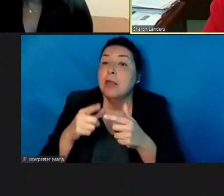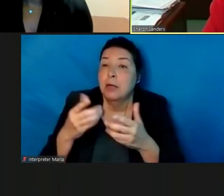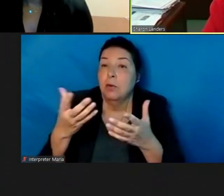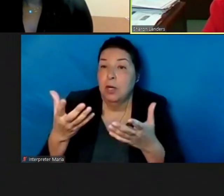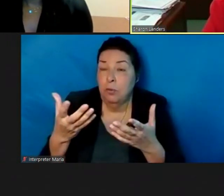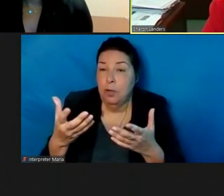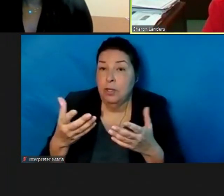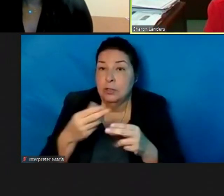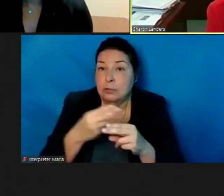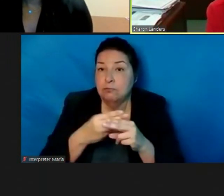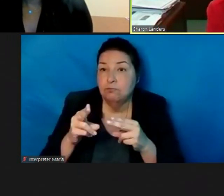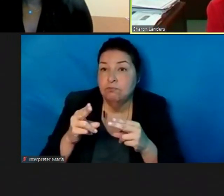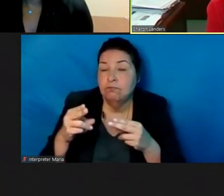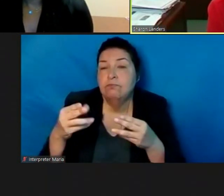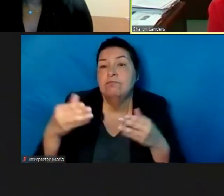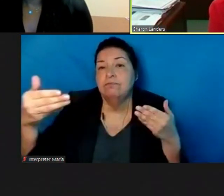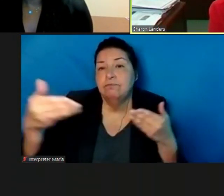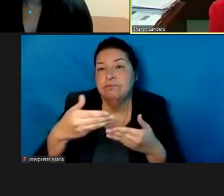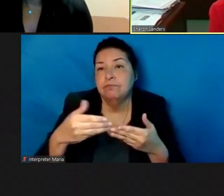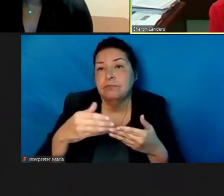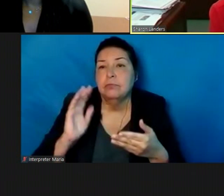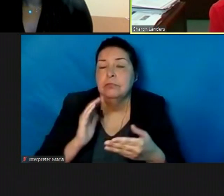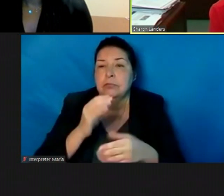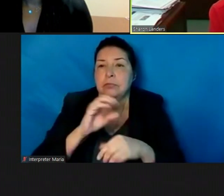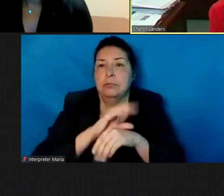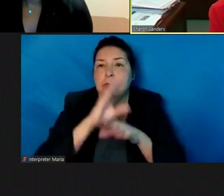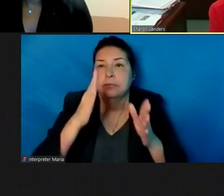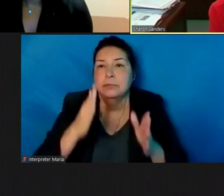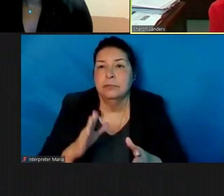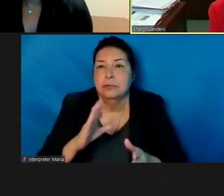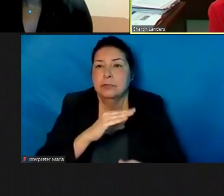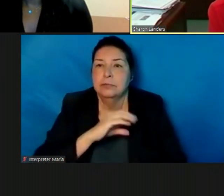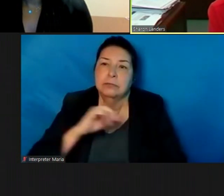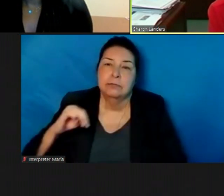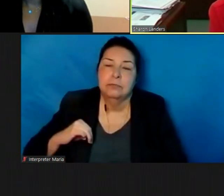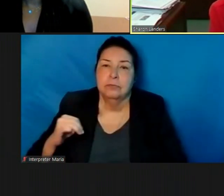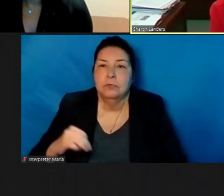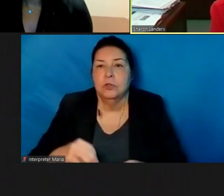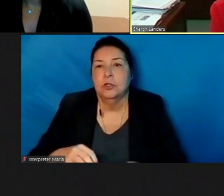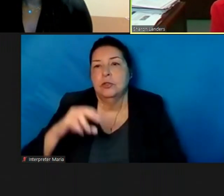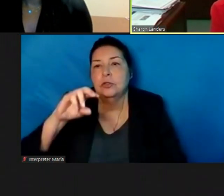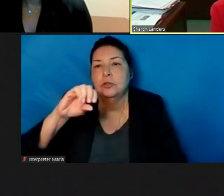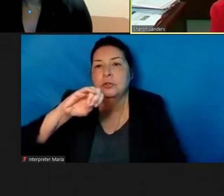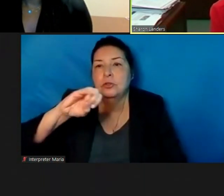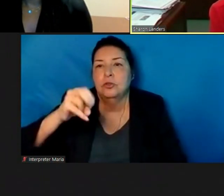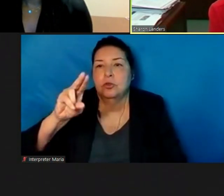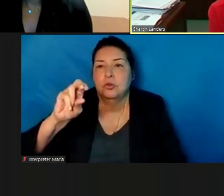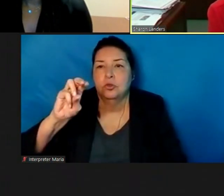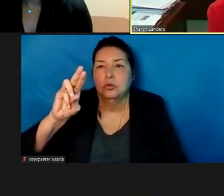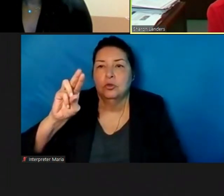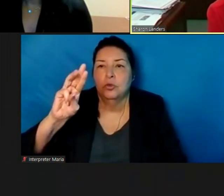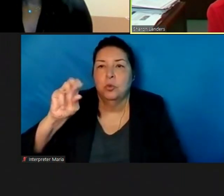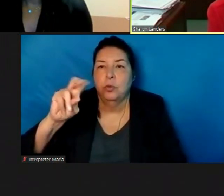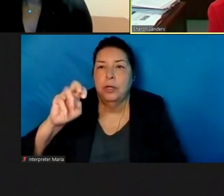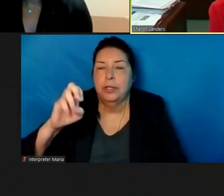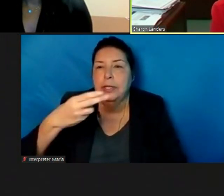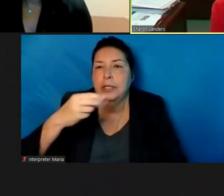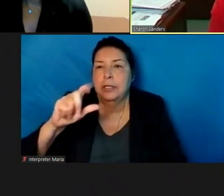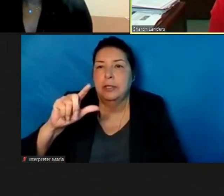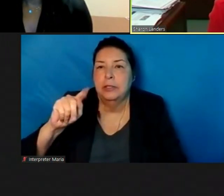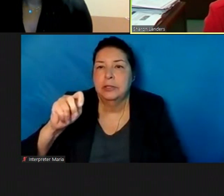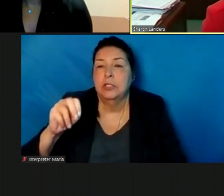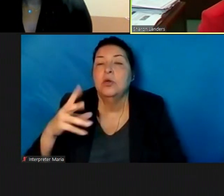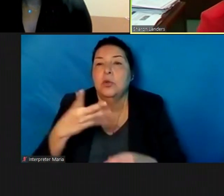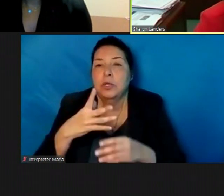very briefly introduce our Council Member Jawan Hilton, who is an educator, a pastor, and a bishop. He was elected to the